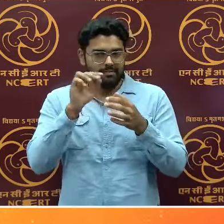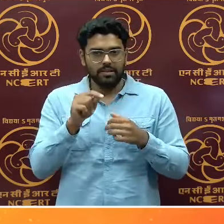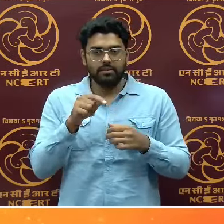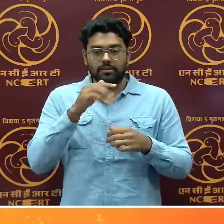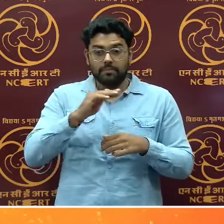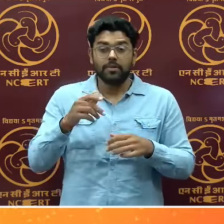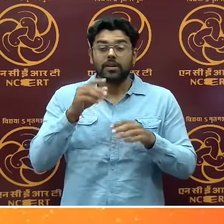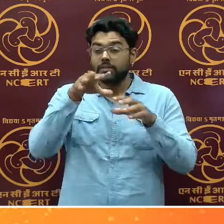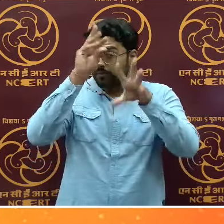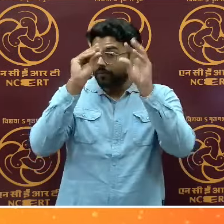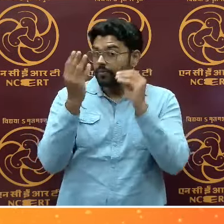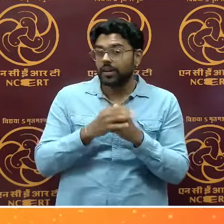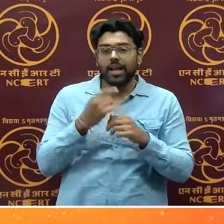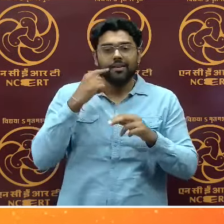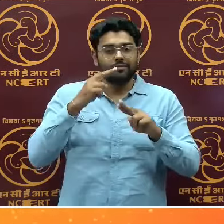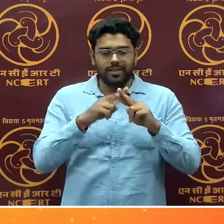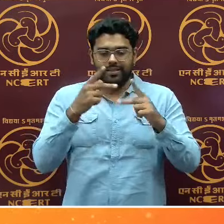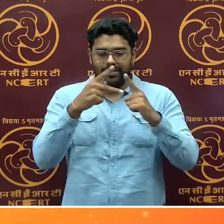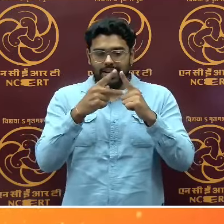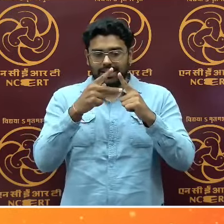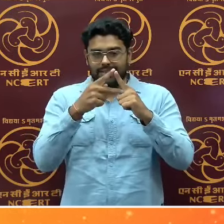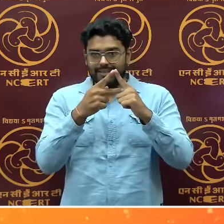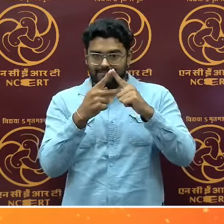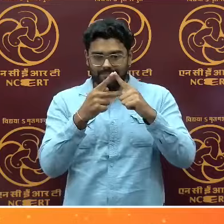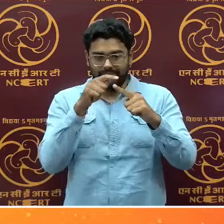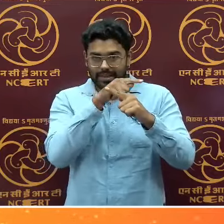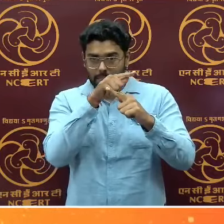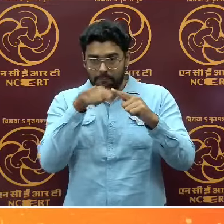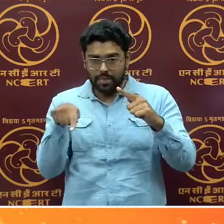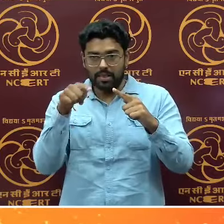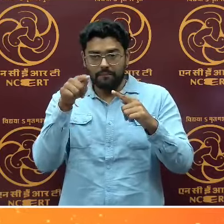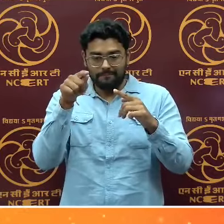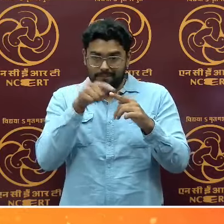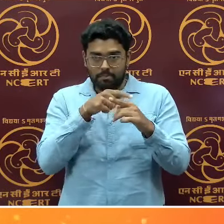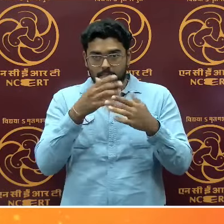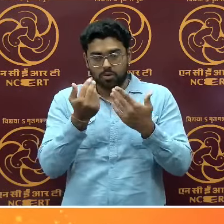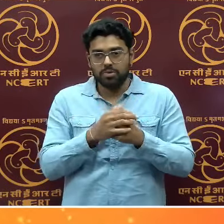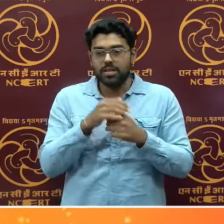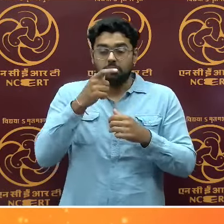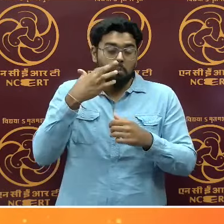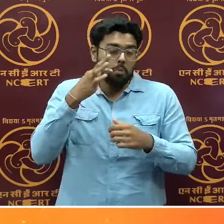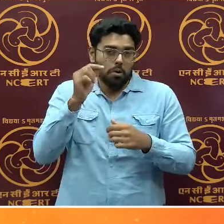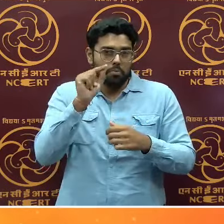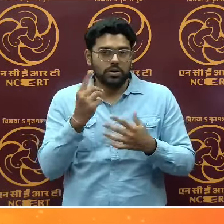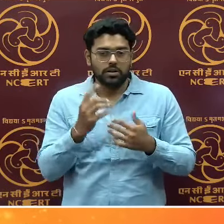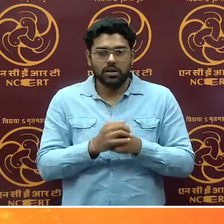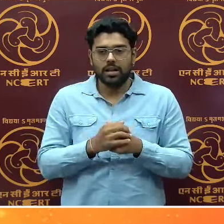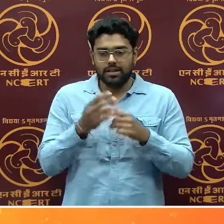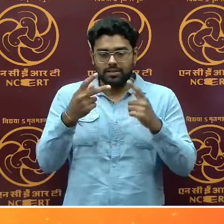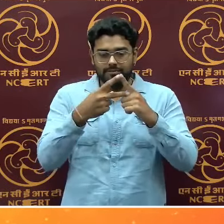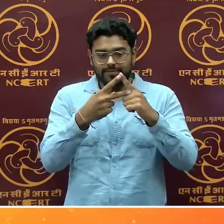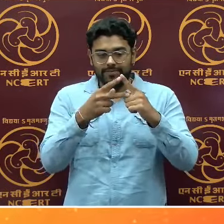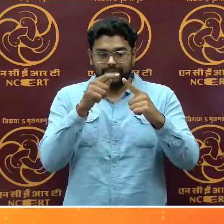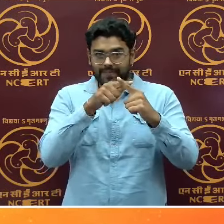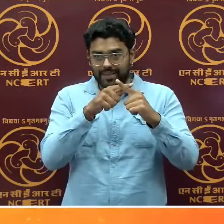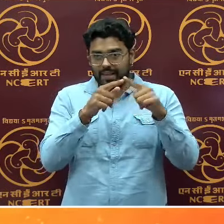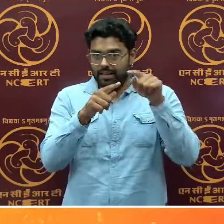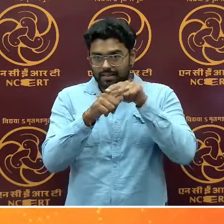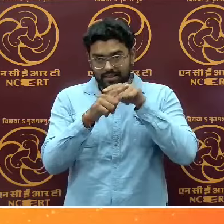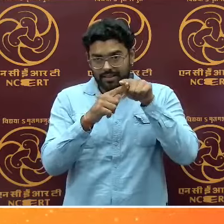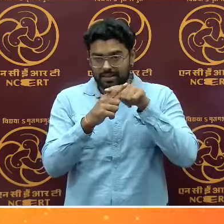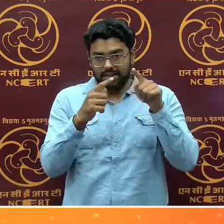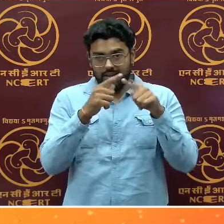a triangle can be constructed. There is an important property which says that sum of two sides should be